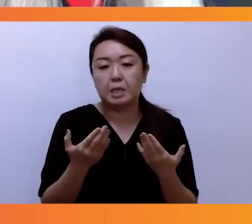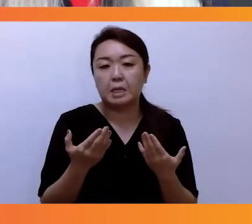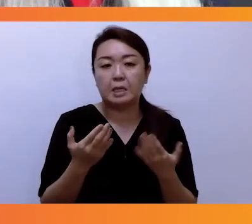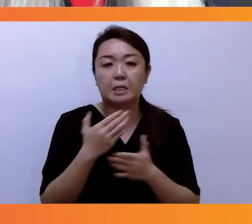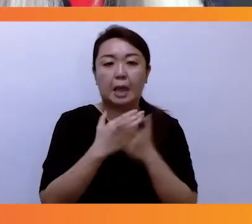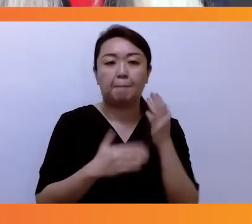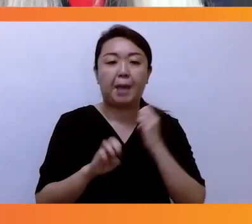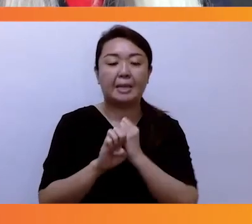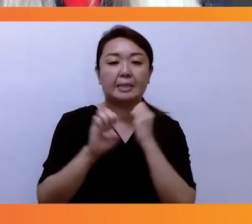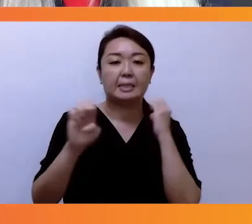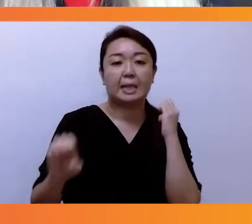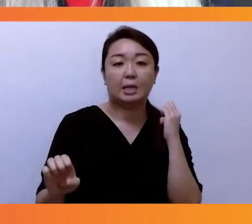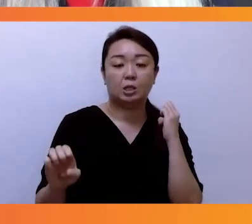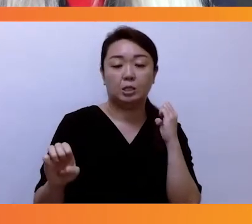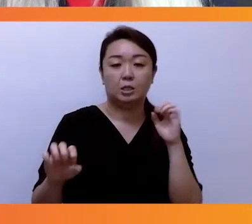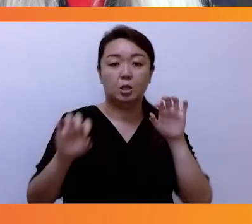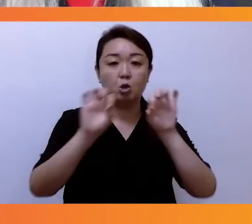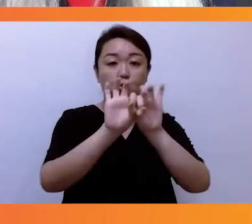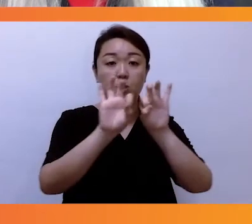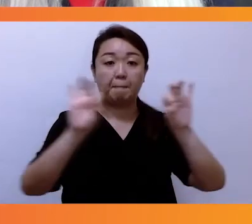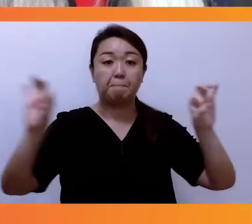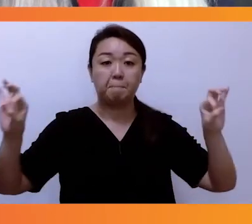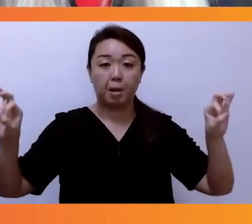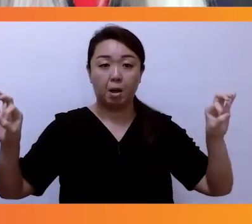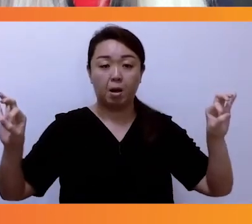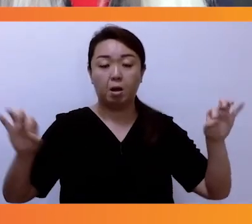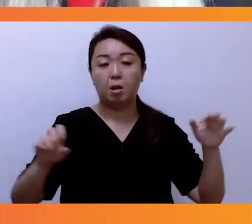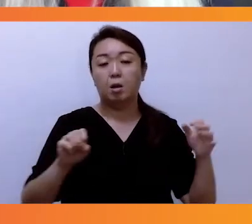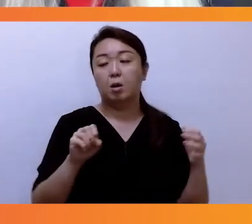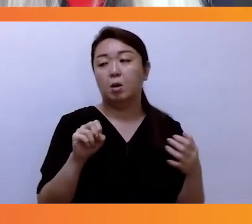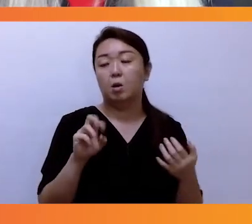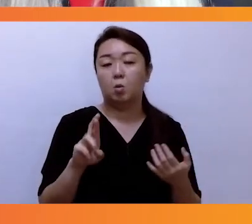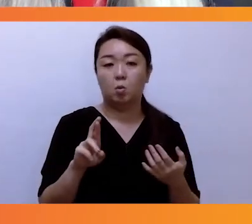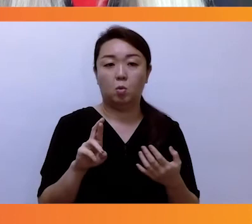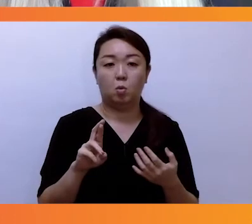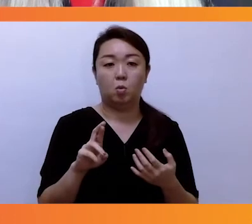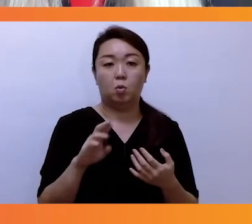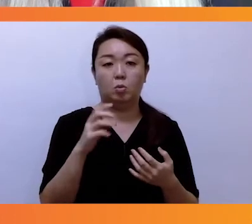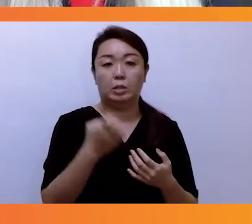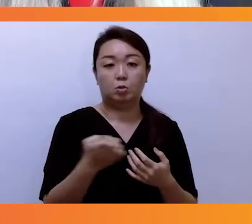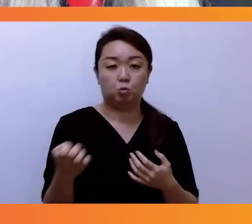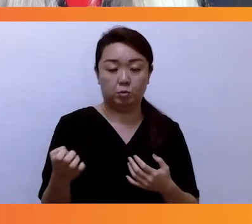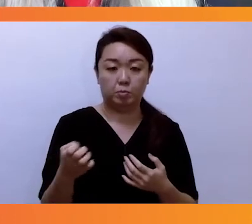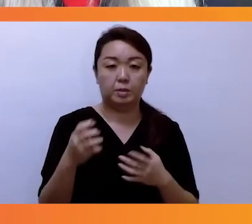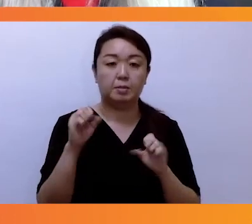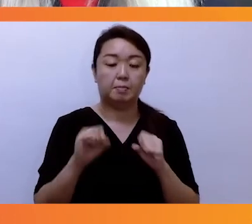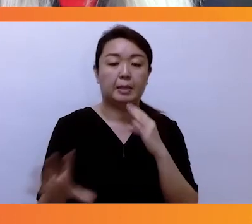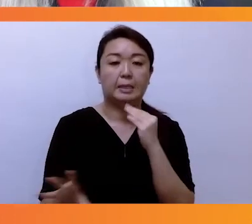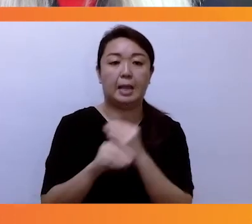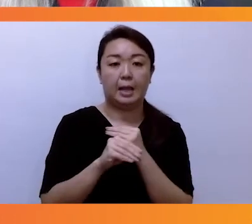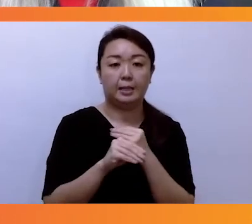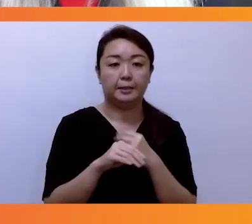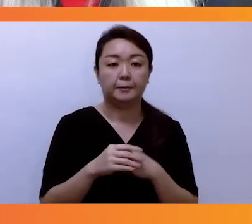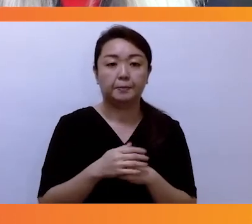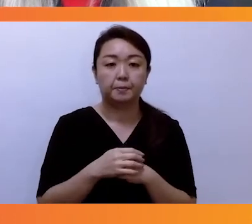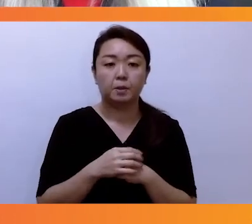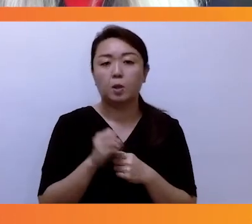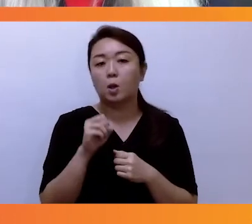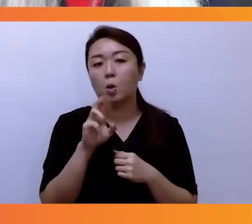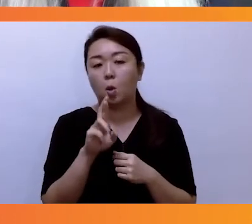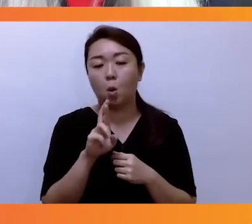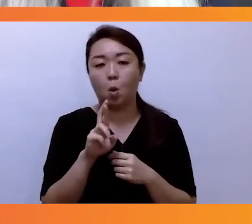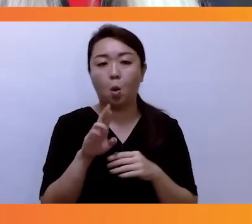Maybe a certain extension to a bar, to a piece of equipment has to be added